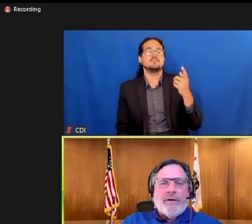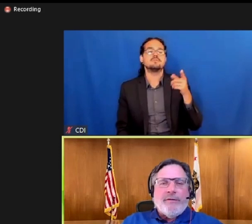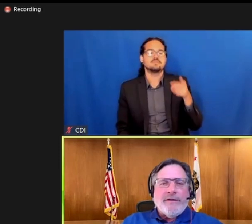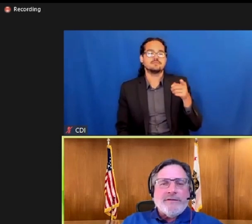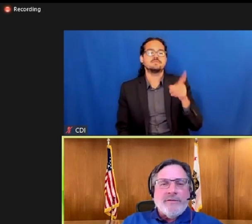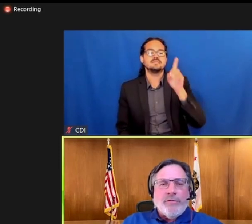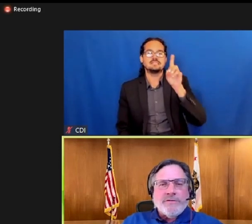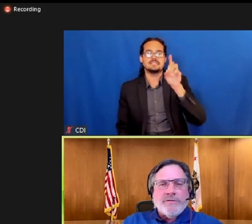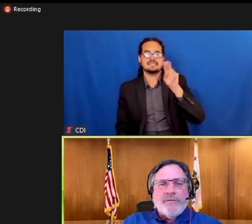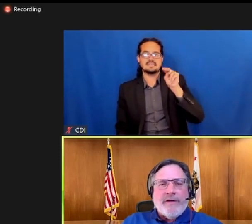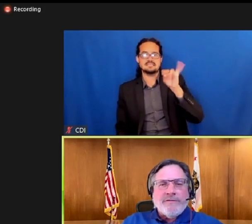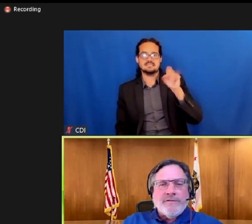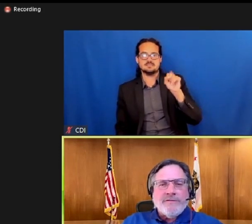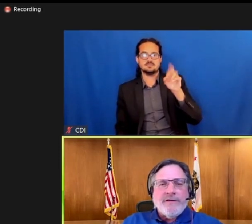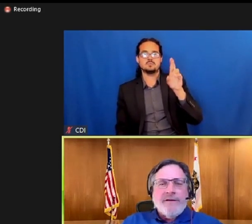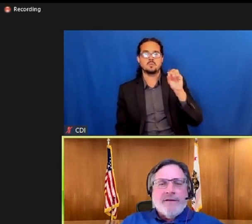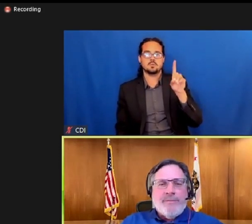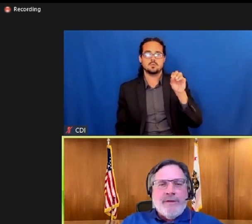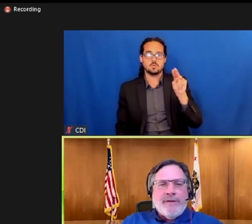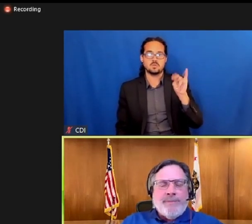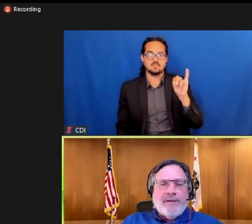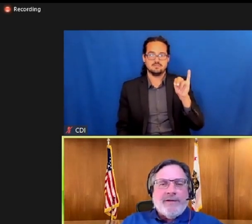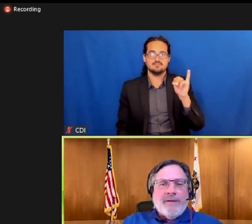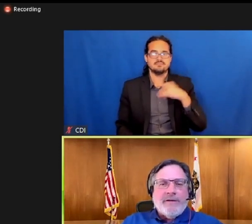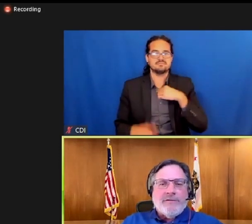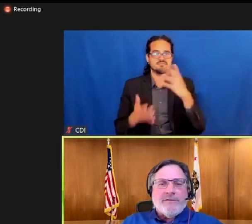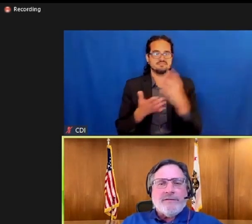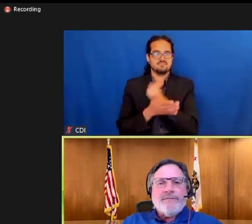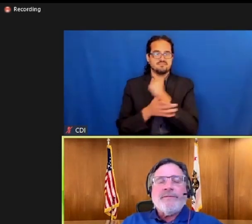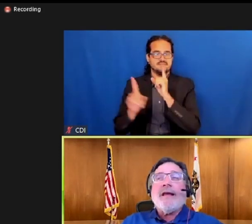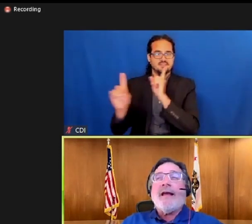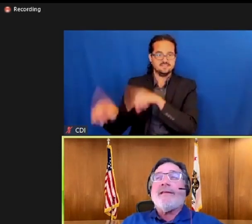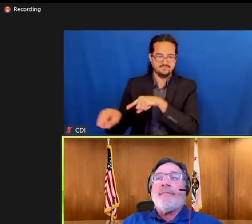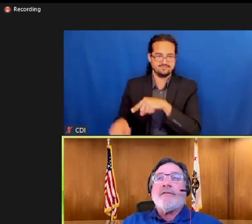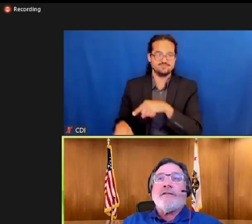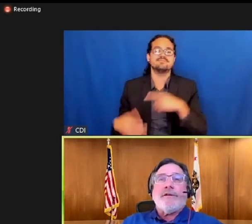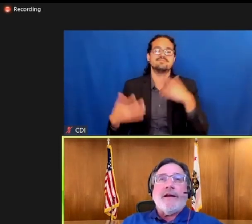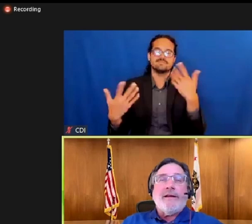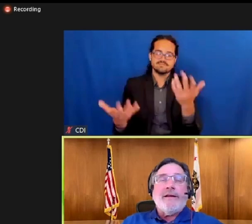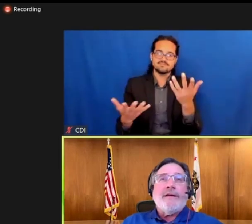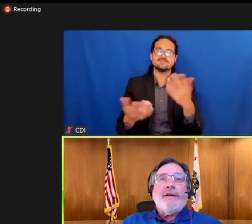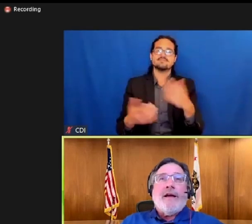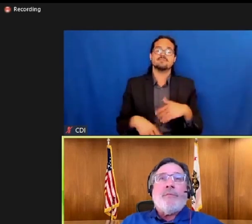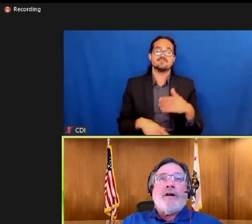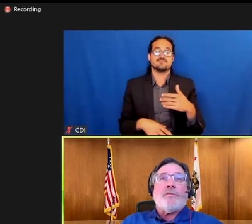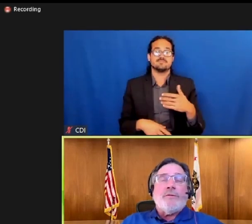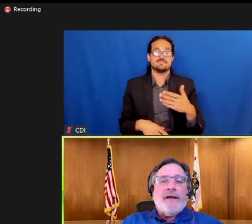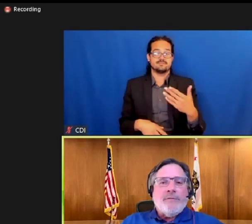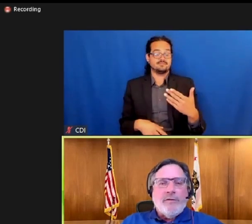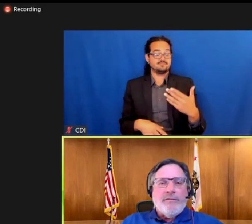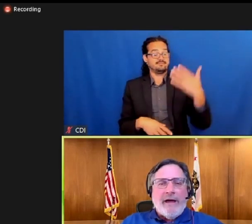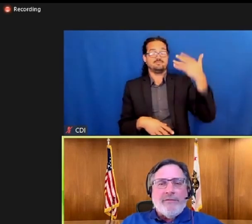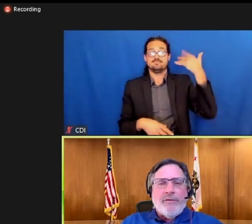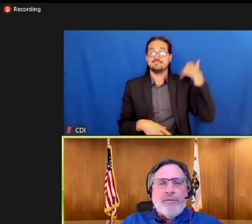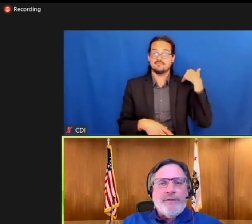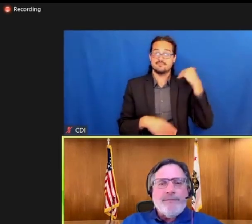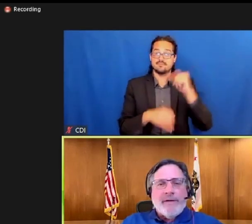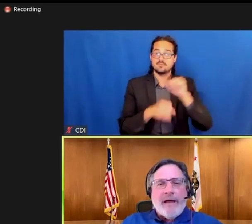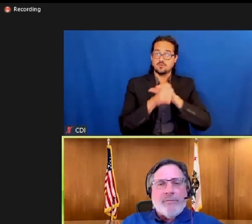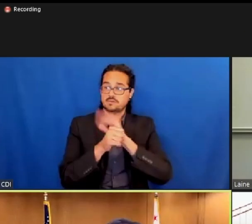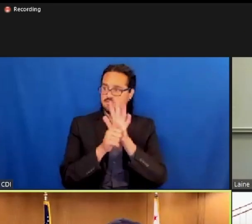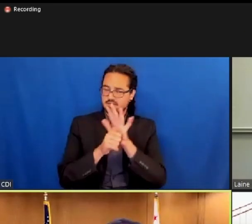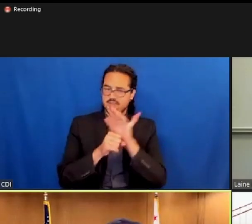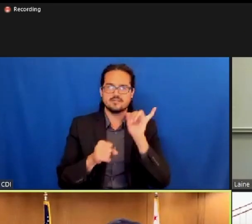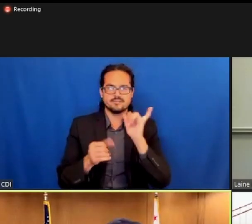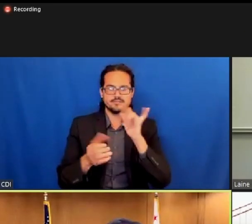the priorities of the Board of Supervisors. The pandemic just demonstrated how much we need to move that forward and